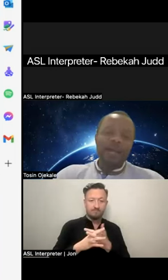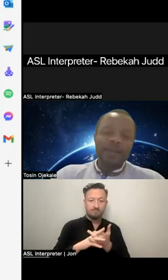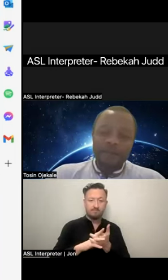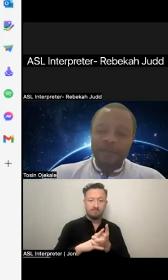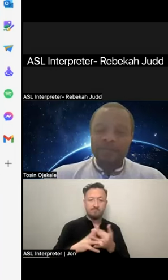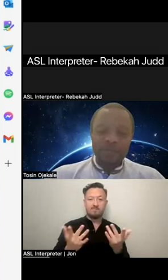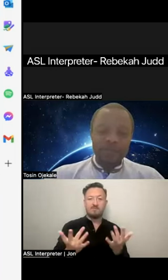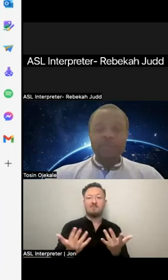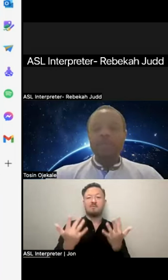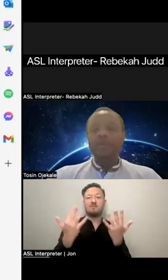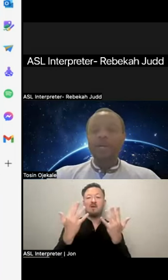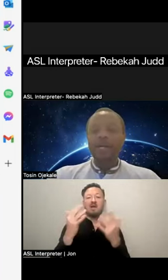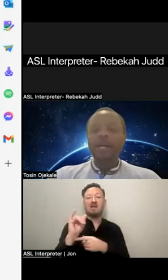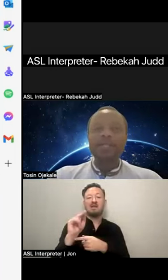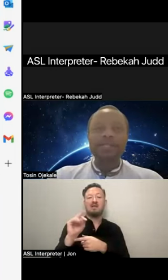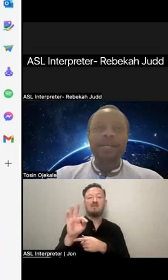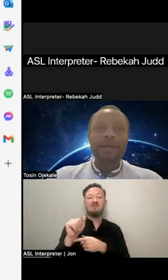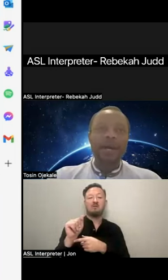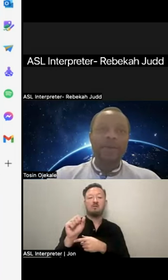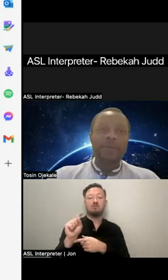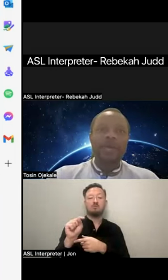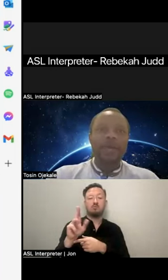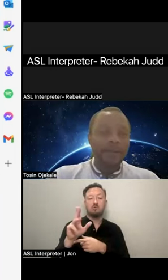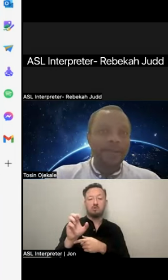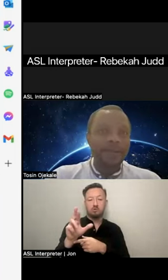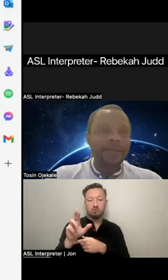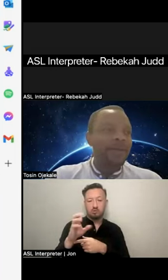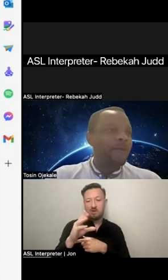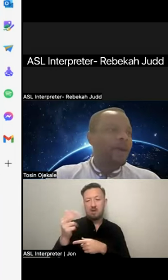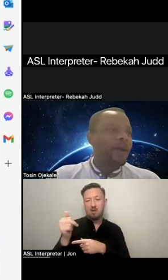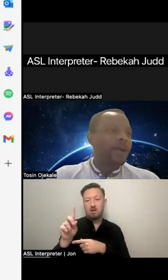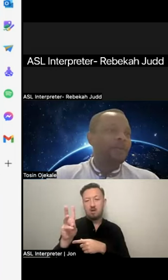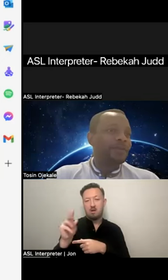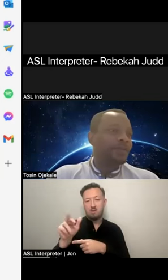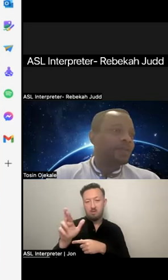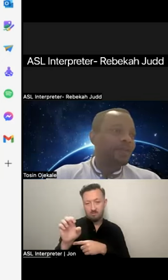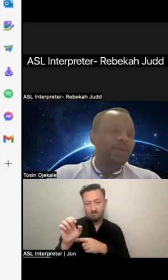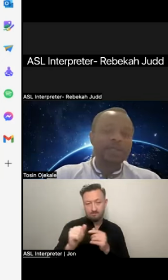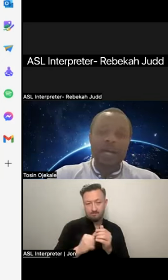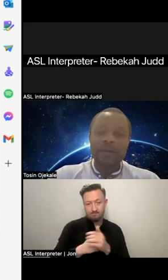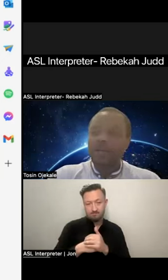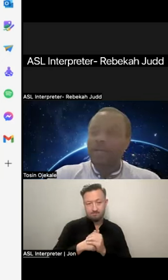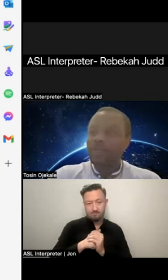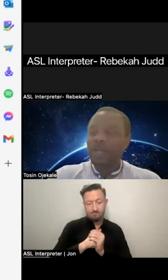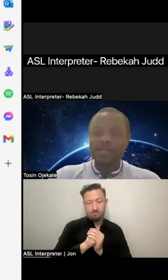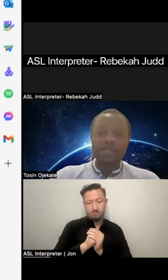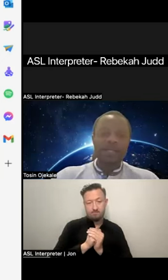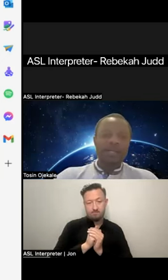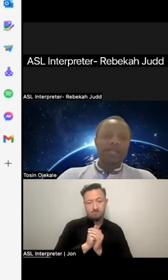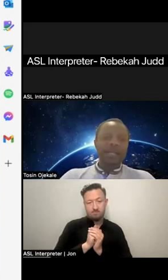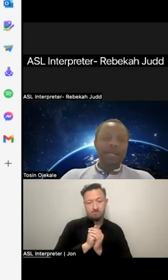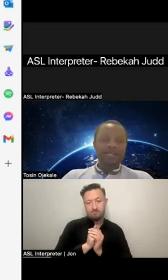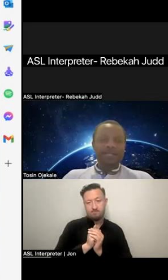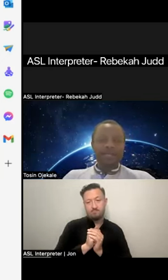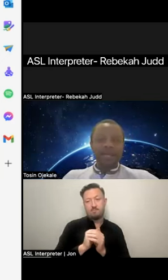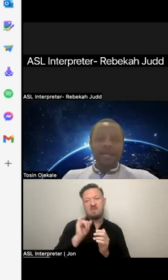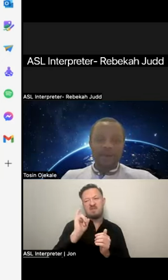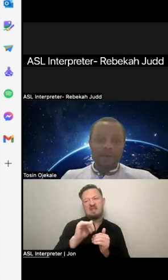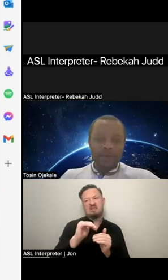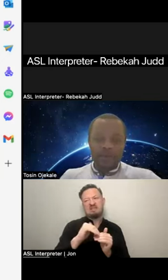fire infrastructure and hardware. Fire infrastructure and hardware. So that's the